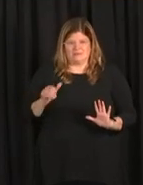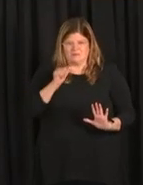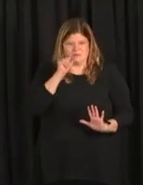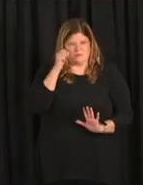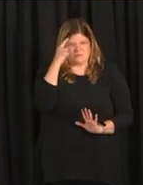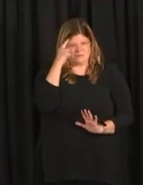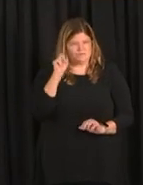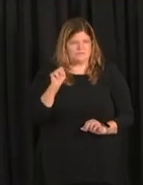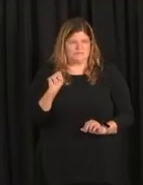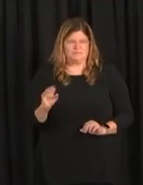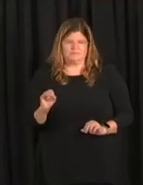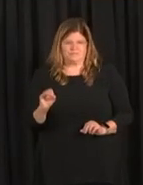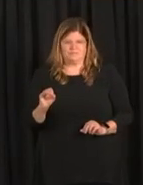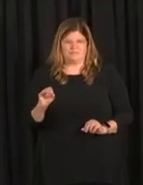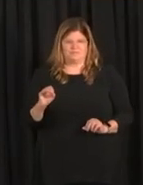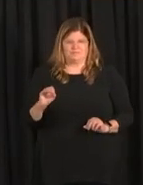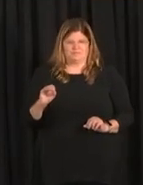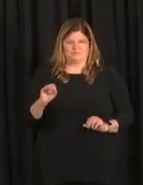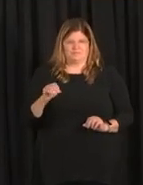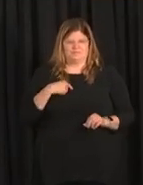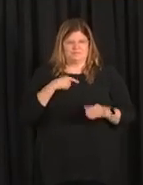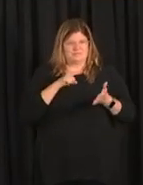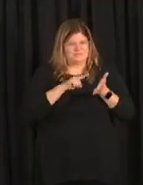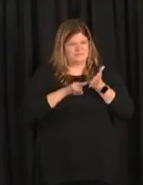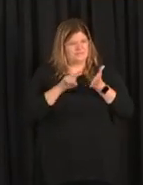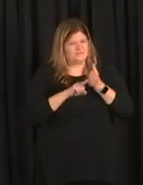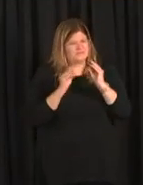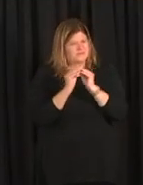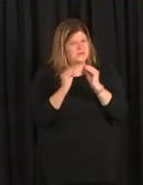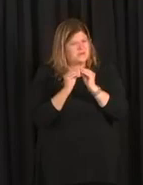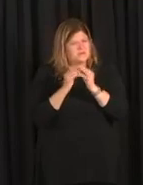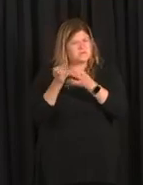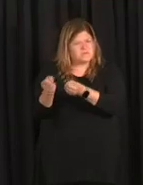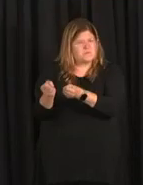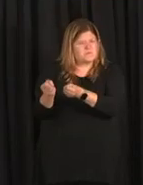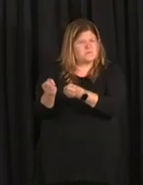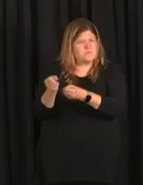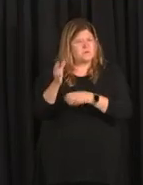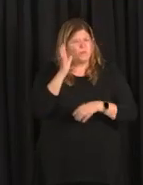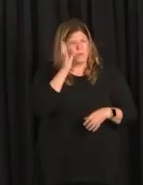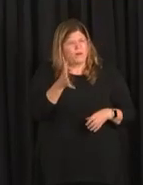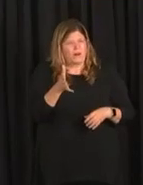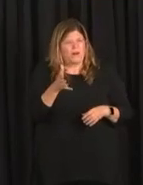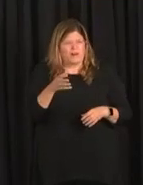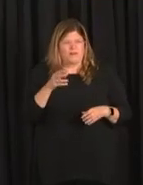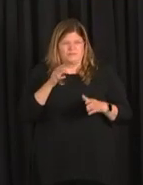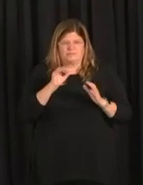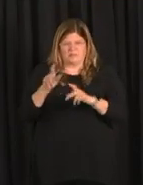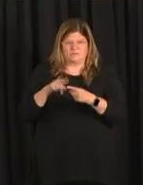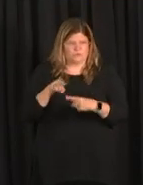so. Let me see if I can find a little bit more information on the bill.